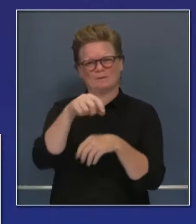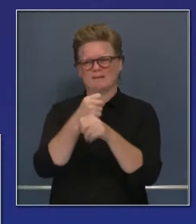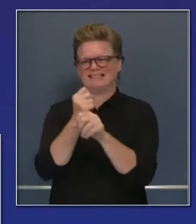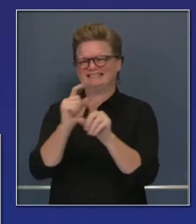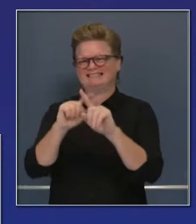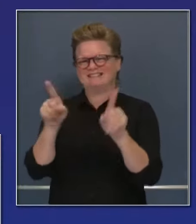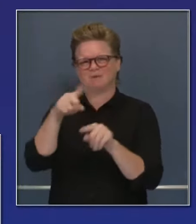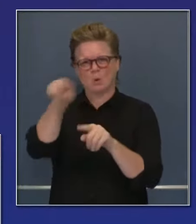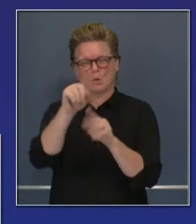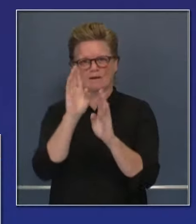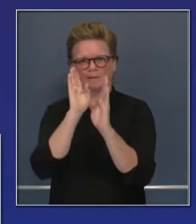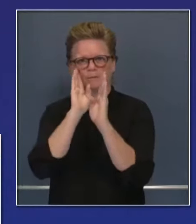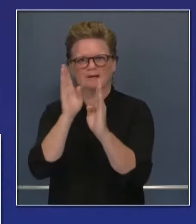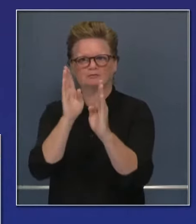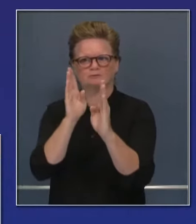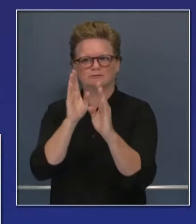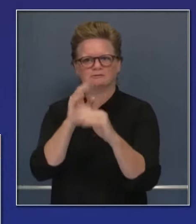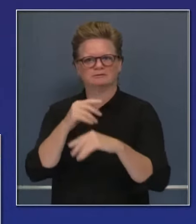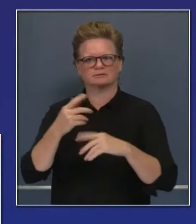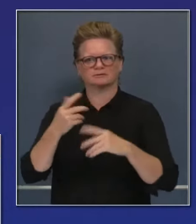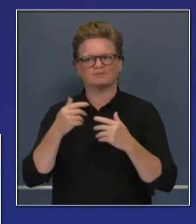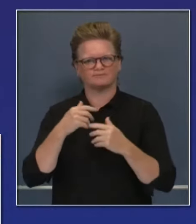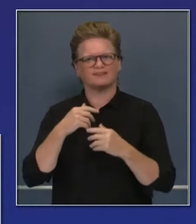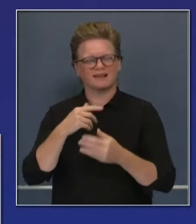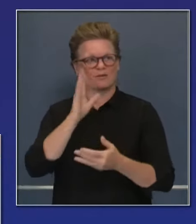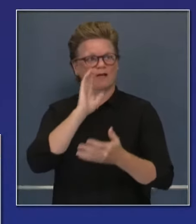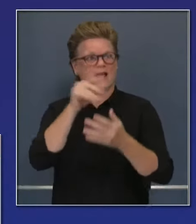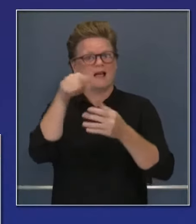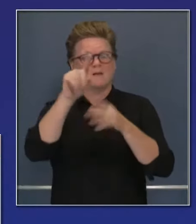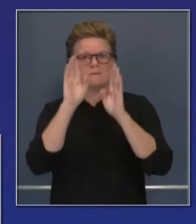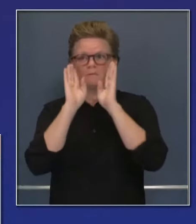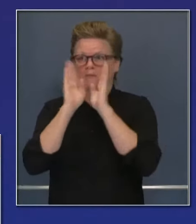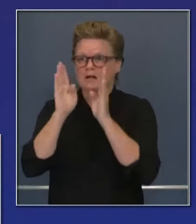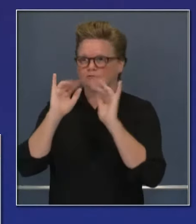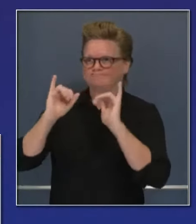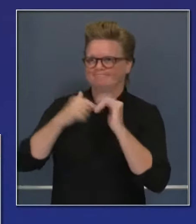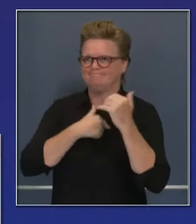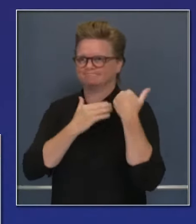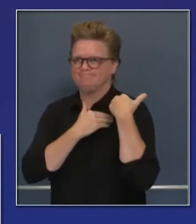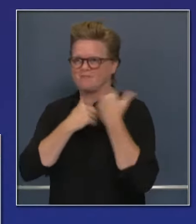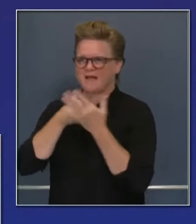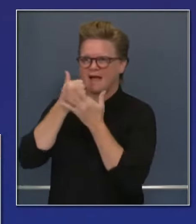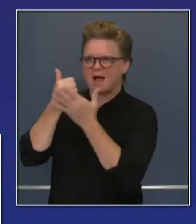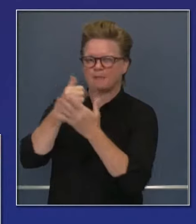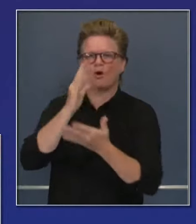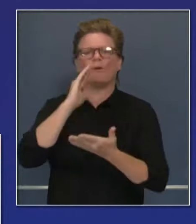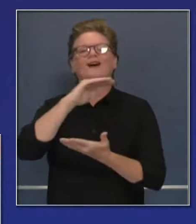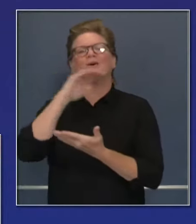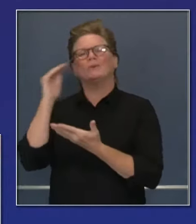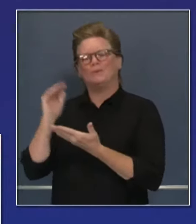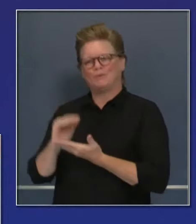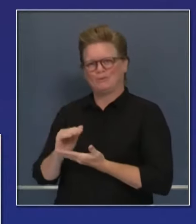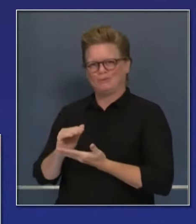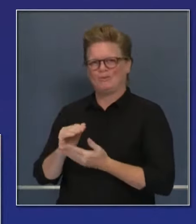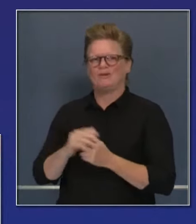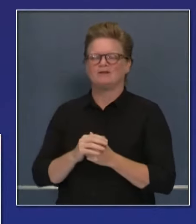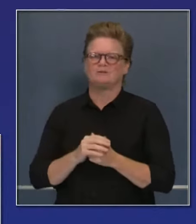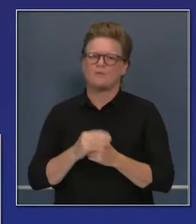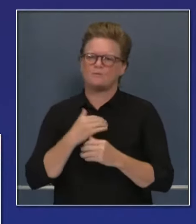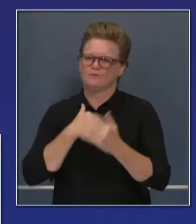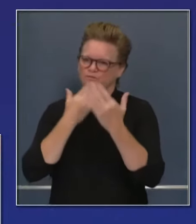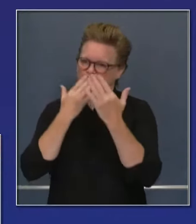megawatts, and that was the delta. That was the difference. And I just want to thank everybody that participated over this weekend in